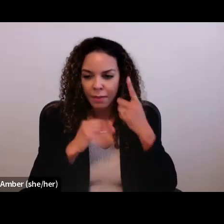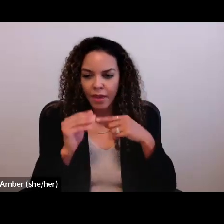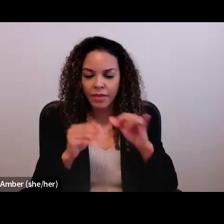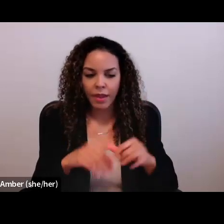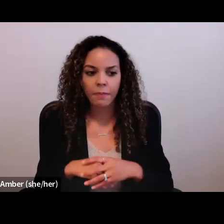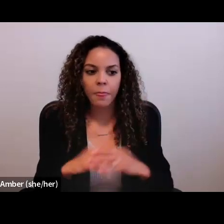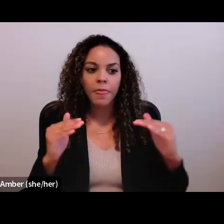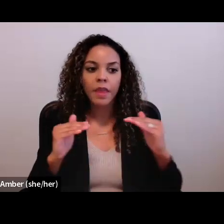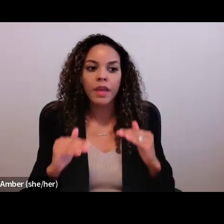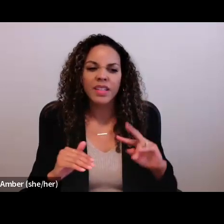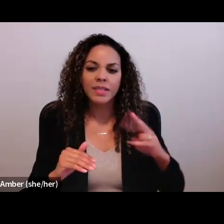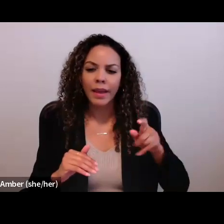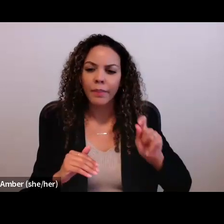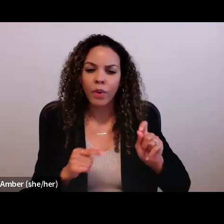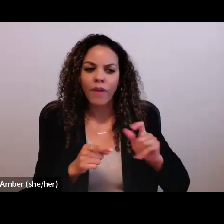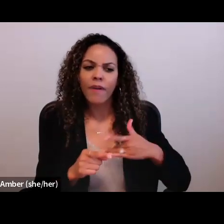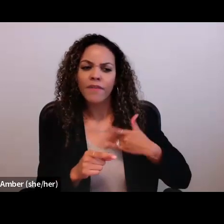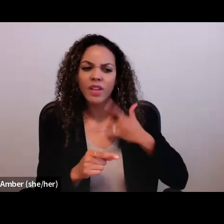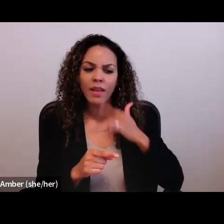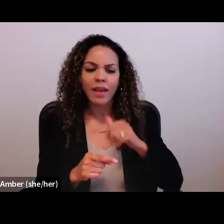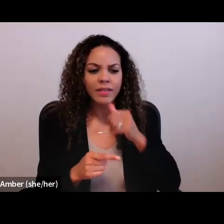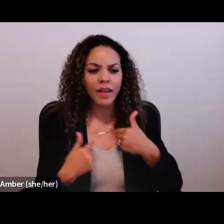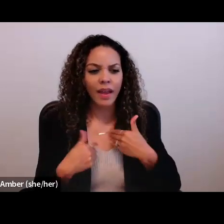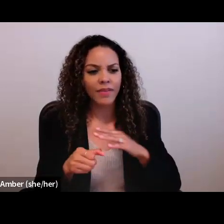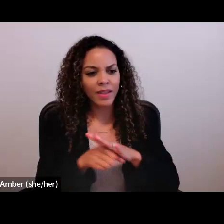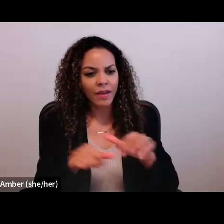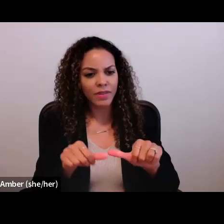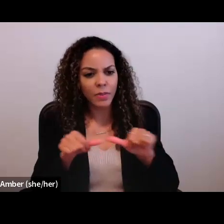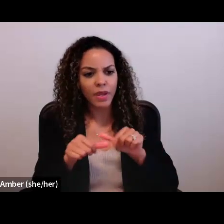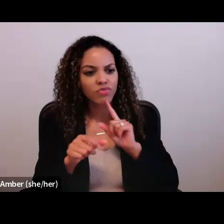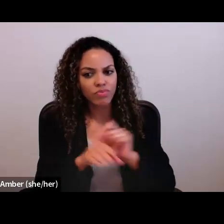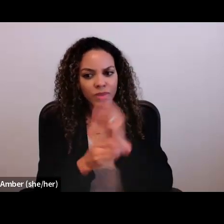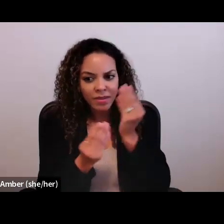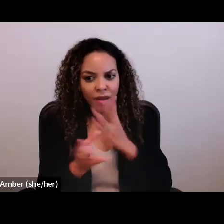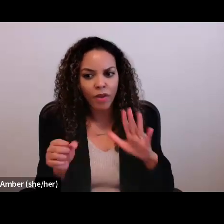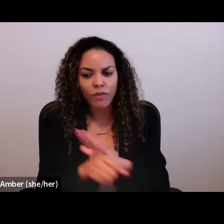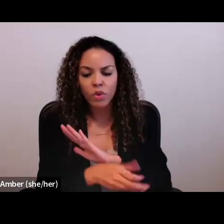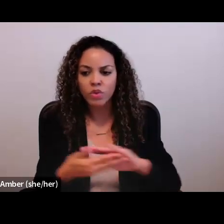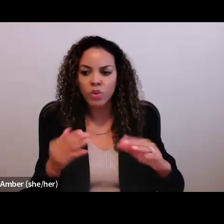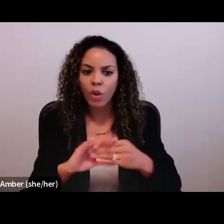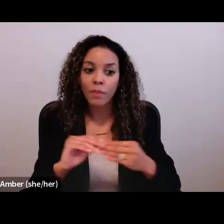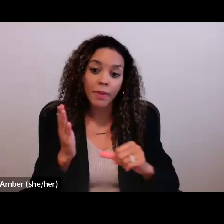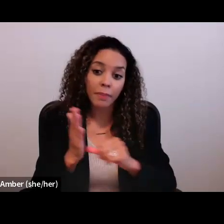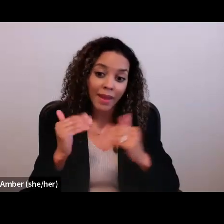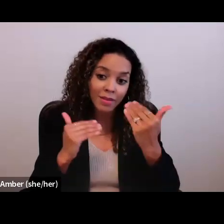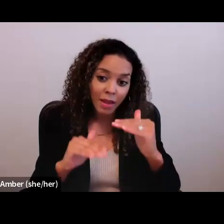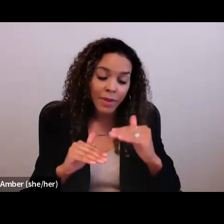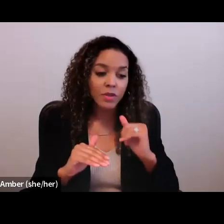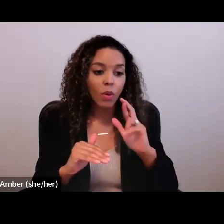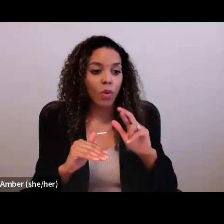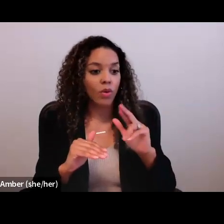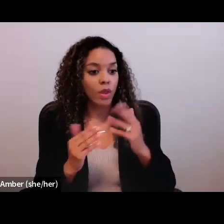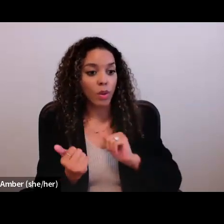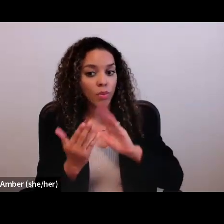like I didn't have enough space to tell the full story because of page limits, because of the methodology used, or having to